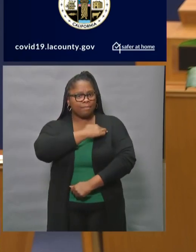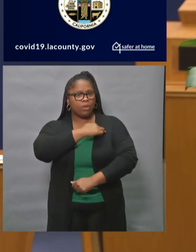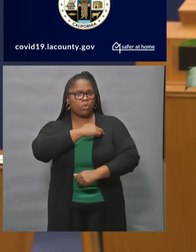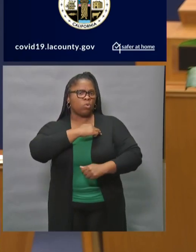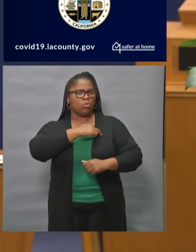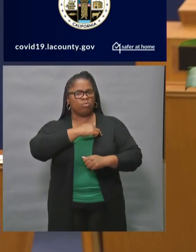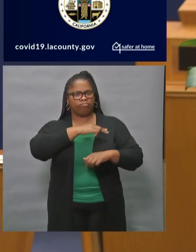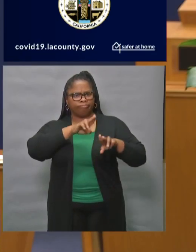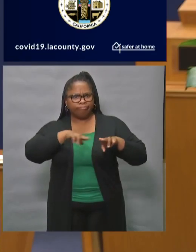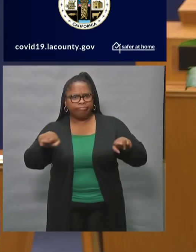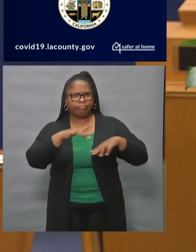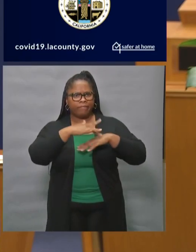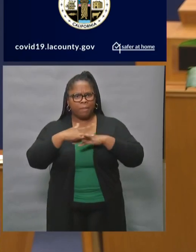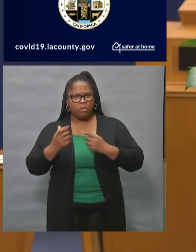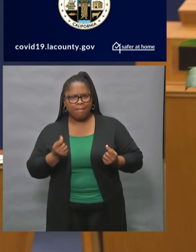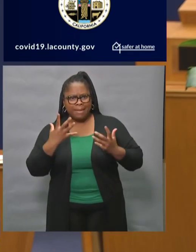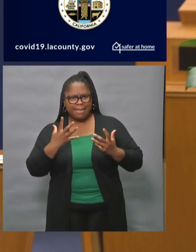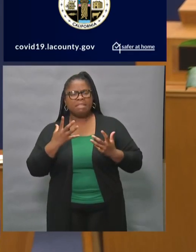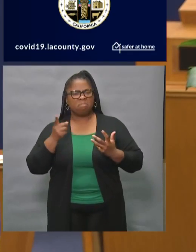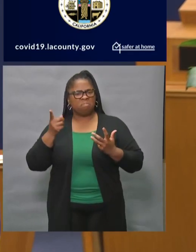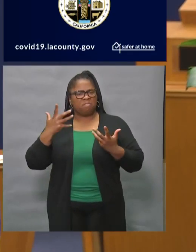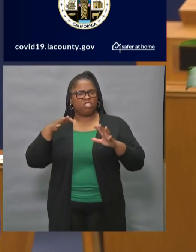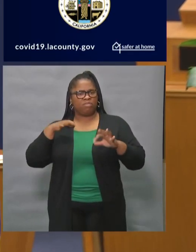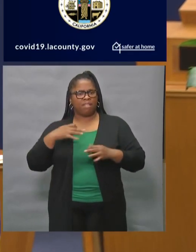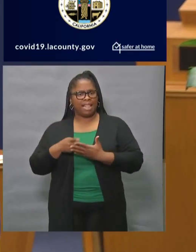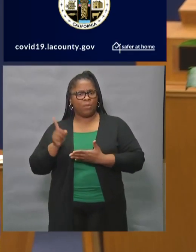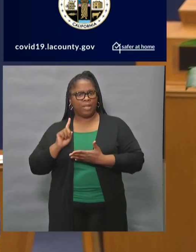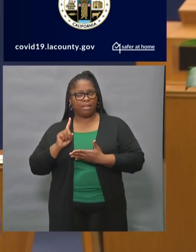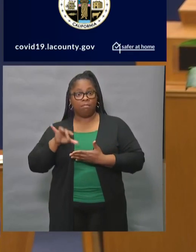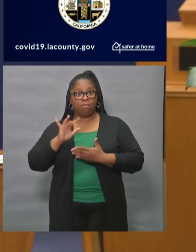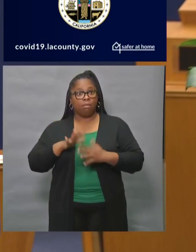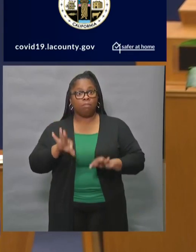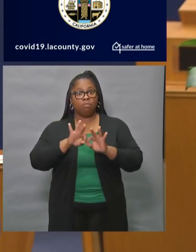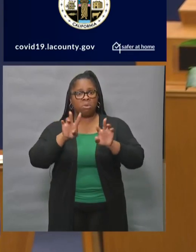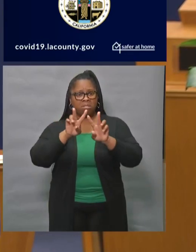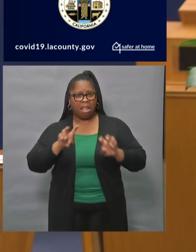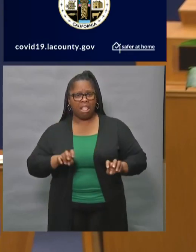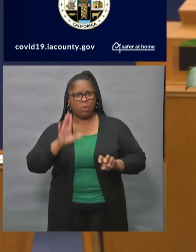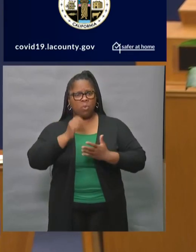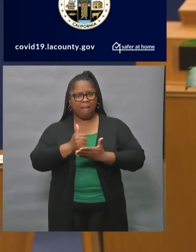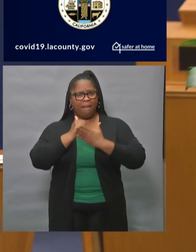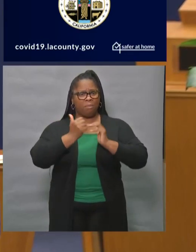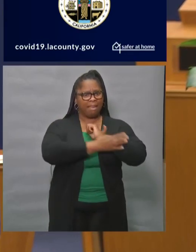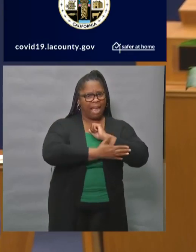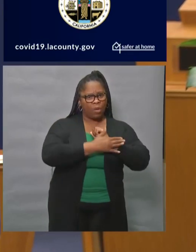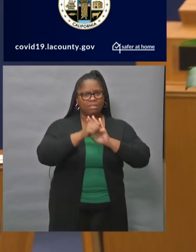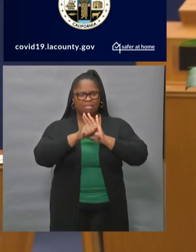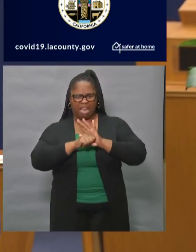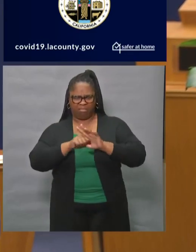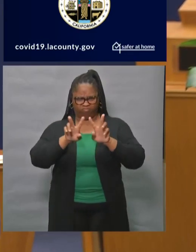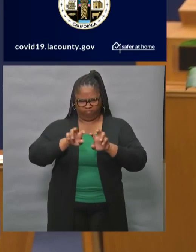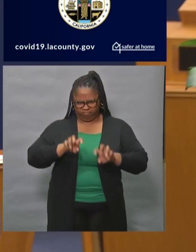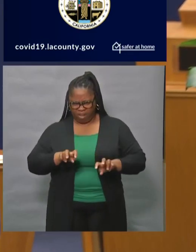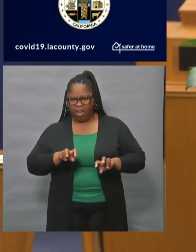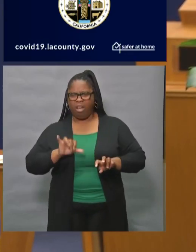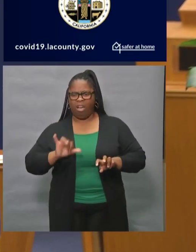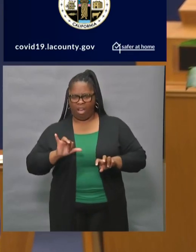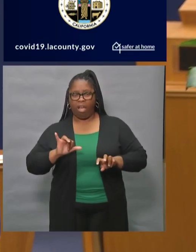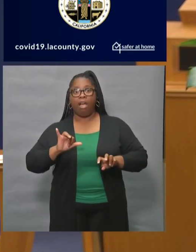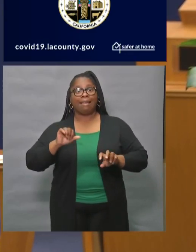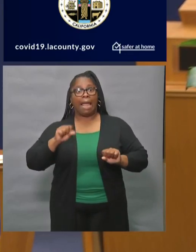week. This critically important analysis will help the county and state assess our ability to gradually reduce our safer